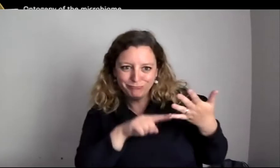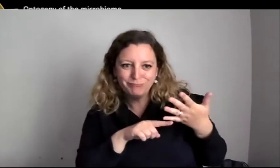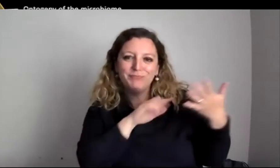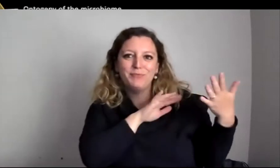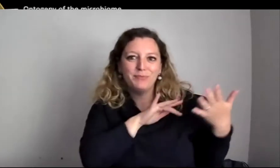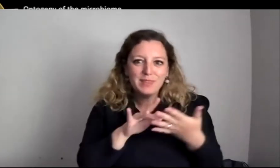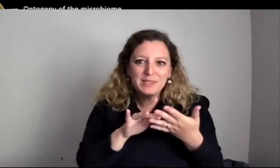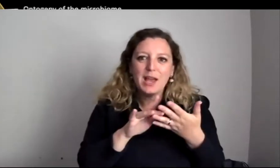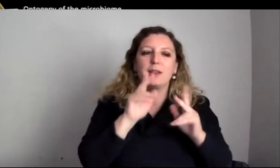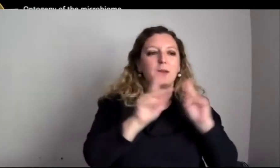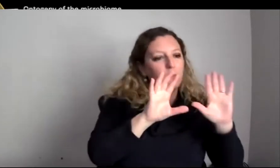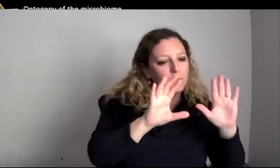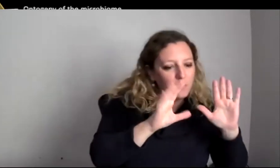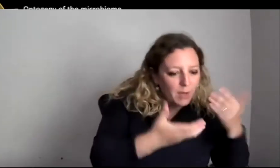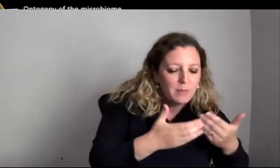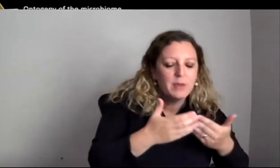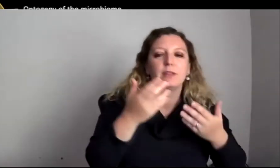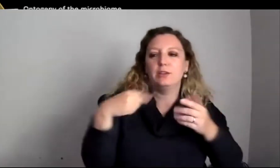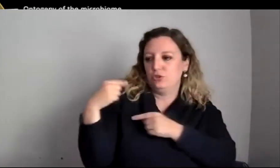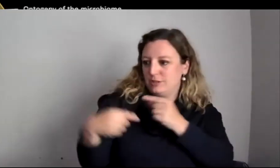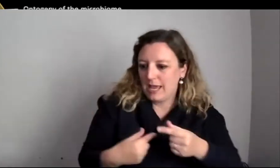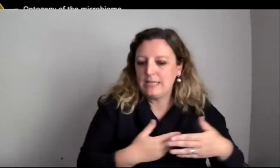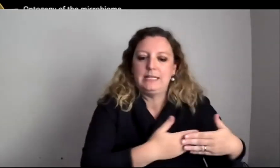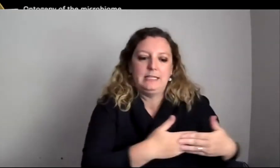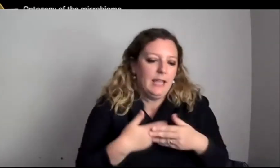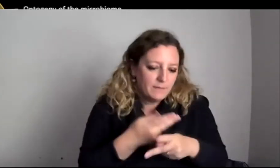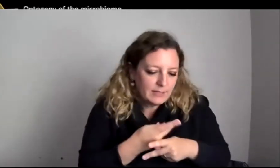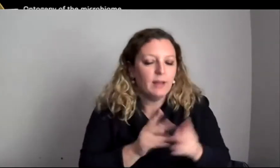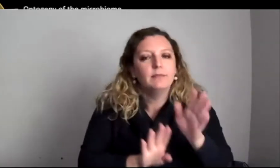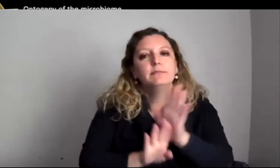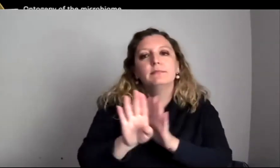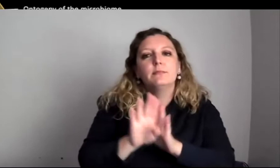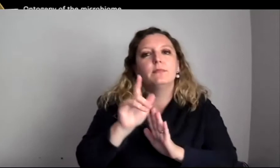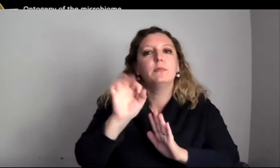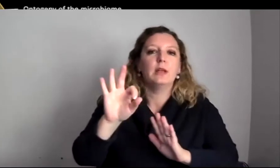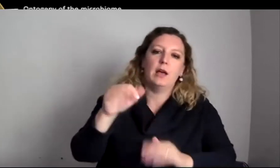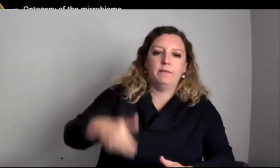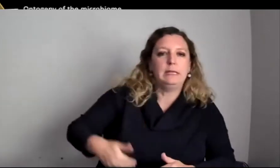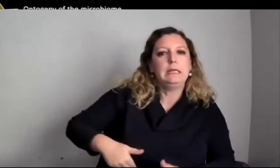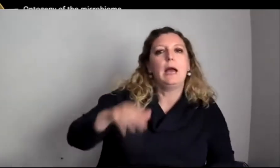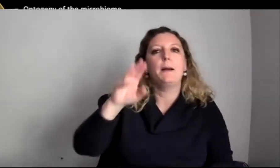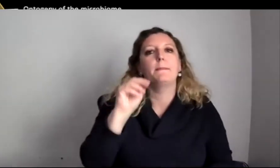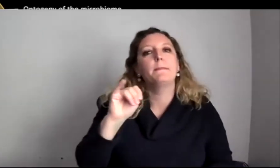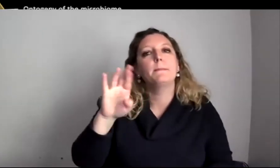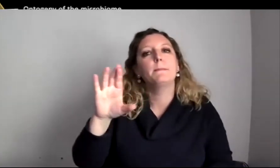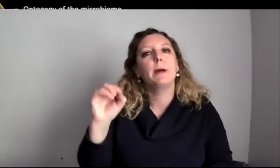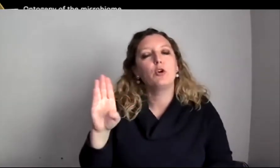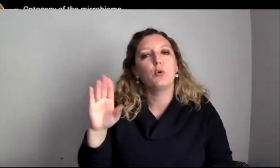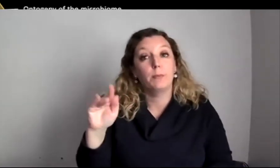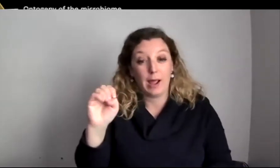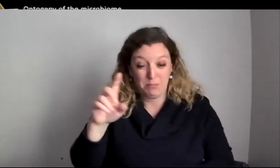studying population genetics, landscape genetics, infant care, development of the gut microbiome. Despite all of